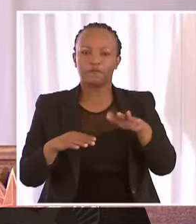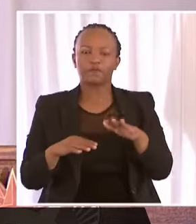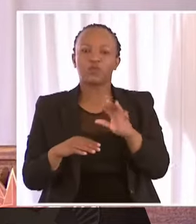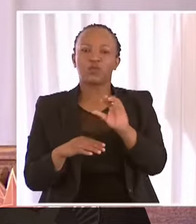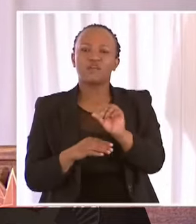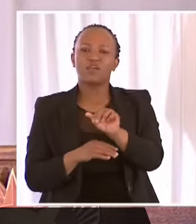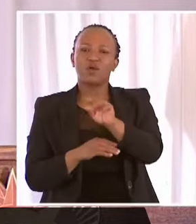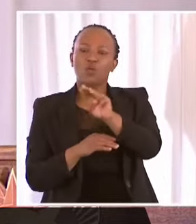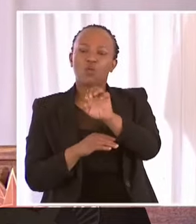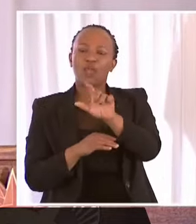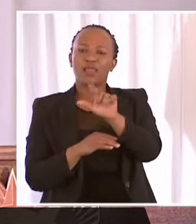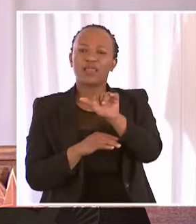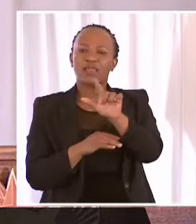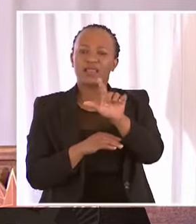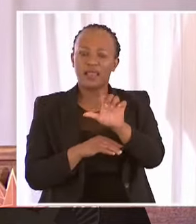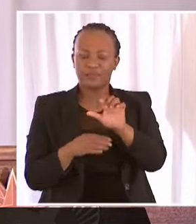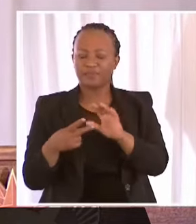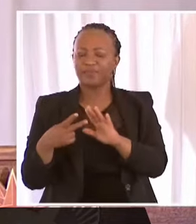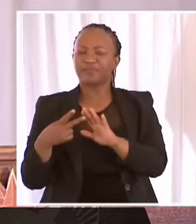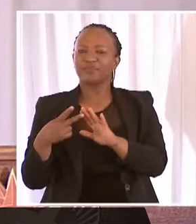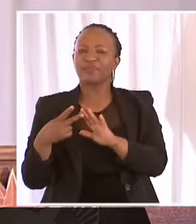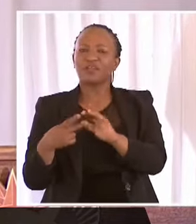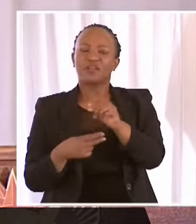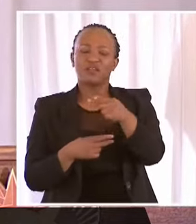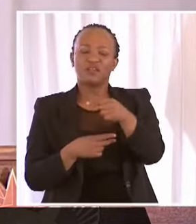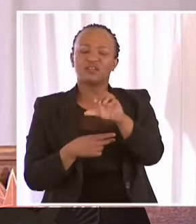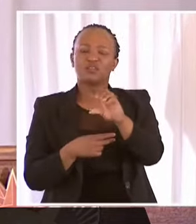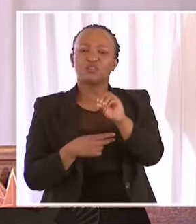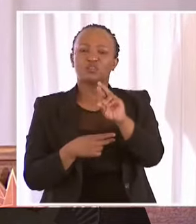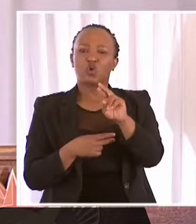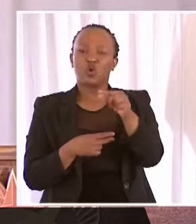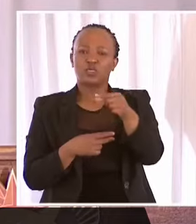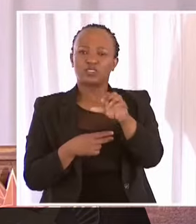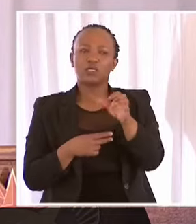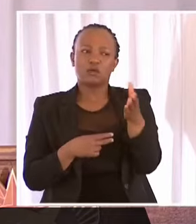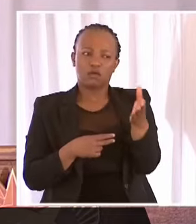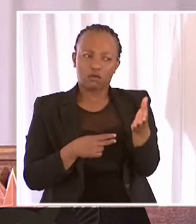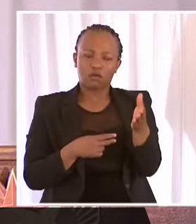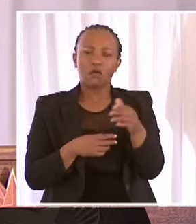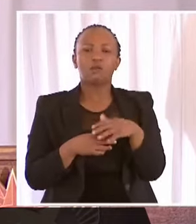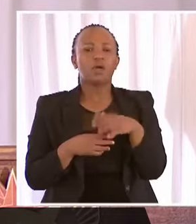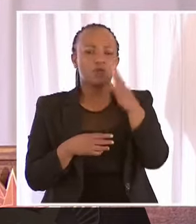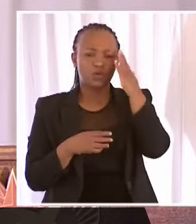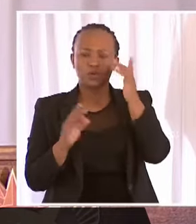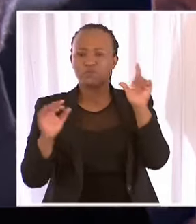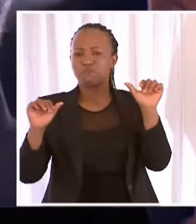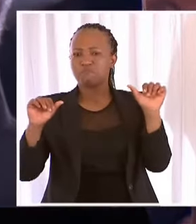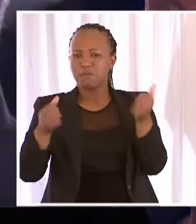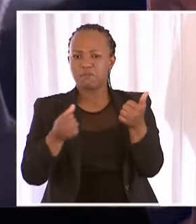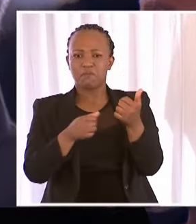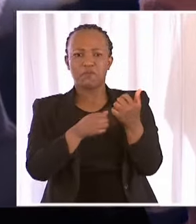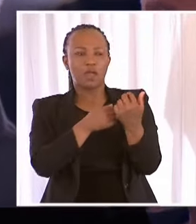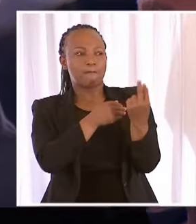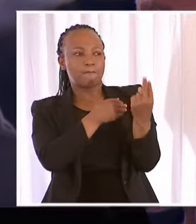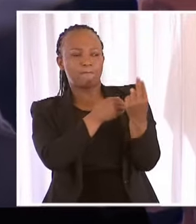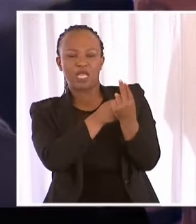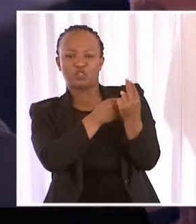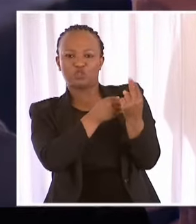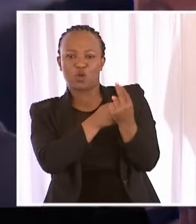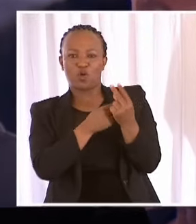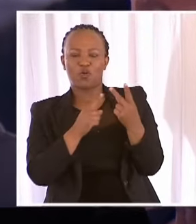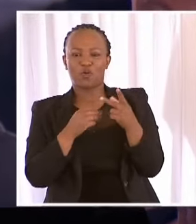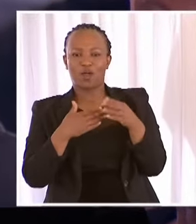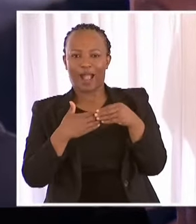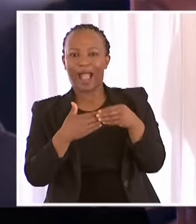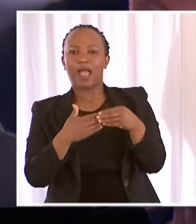Welile, George, and many others. And I knew that I would have an excellent mentor and guide, even in